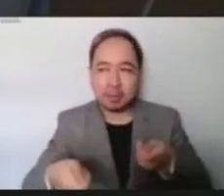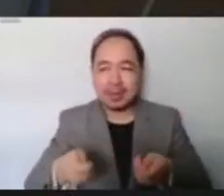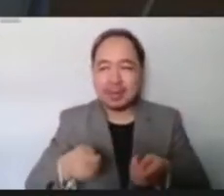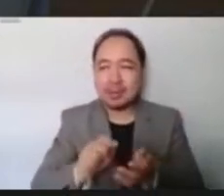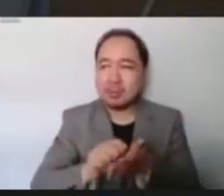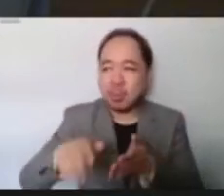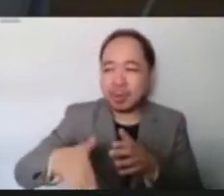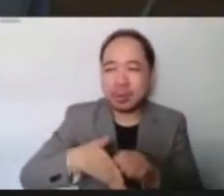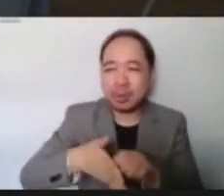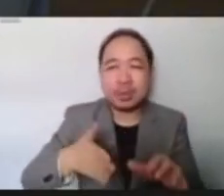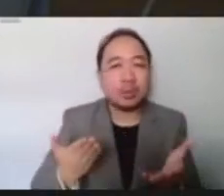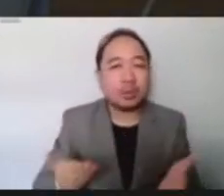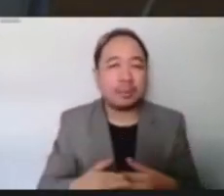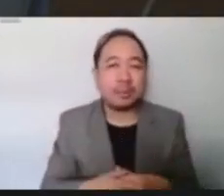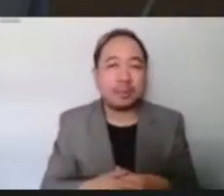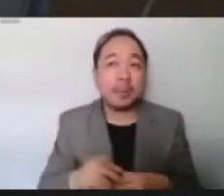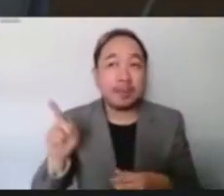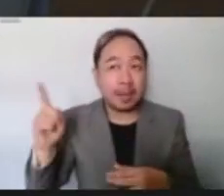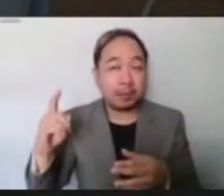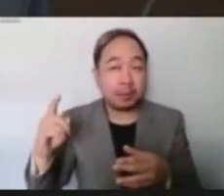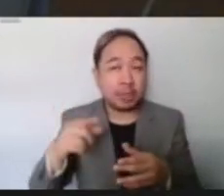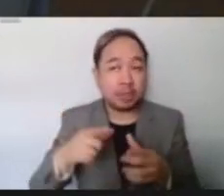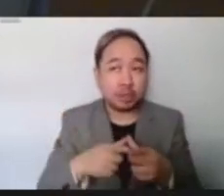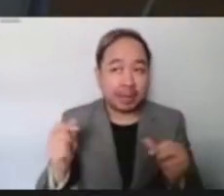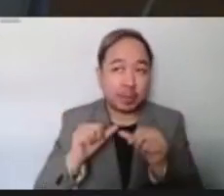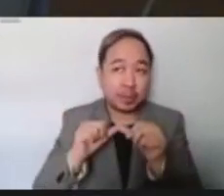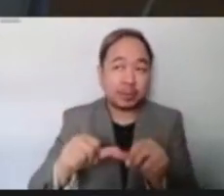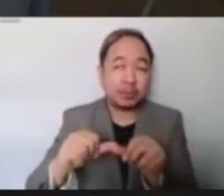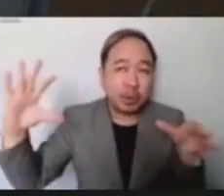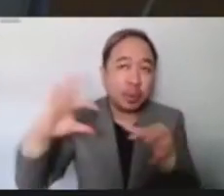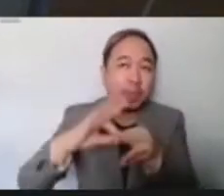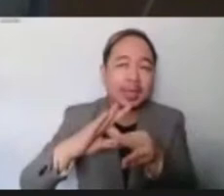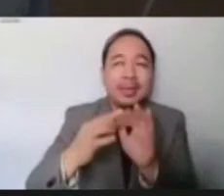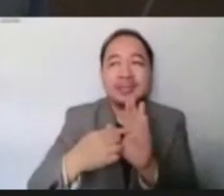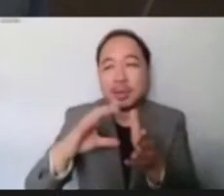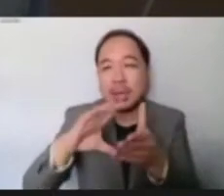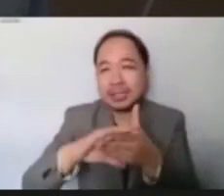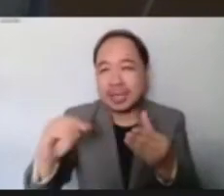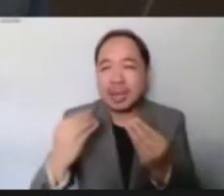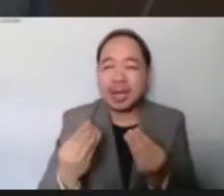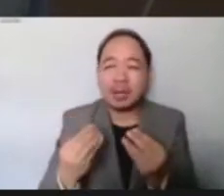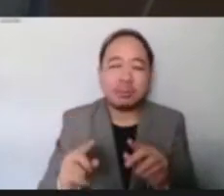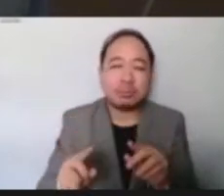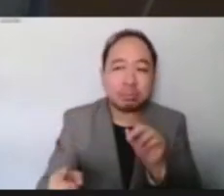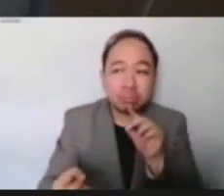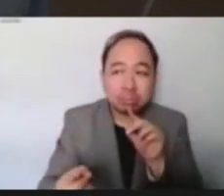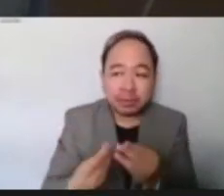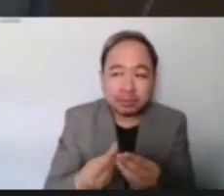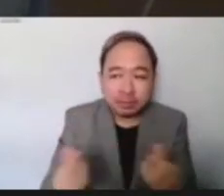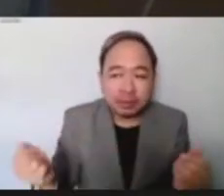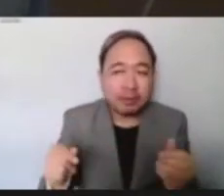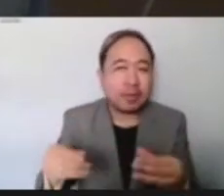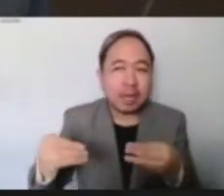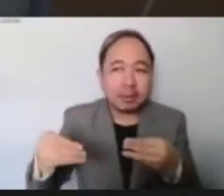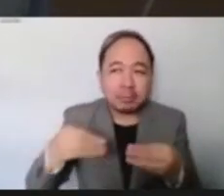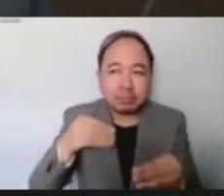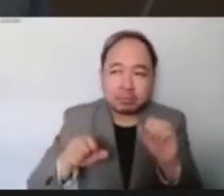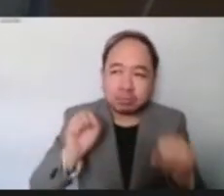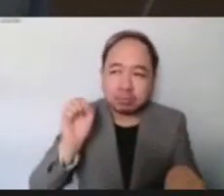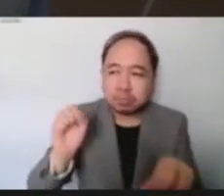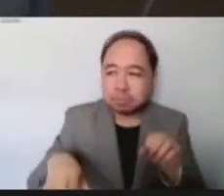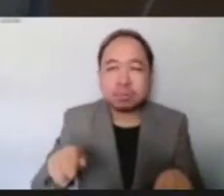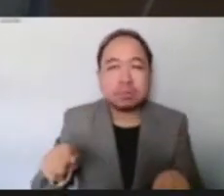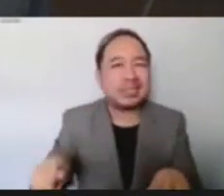organizations such as ASCAP to promote the urgency of tackling Marine plastic pollutions in the asia-pacific region including Southeast